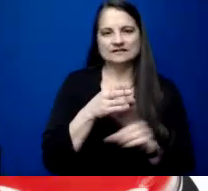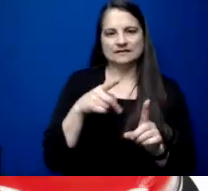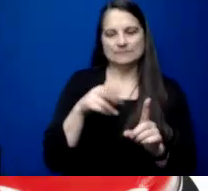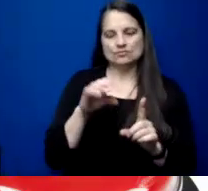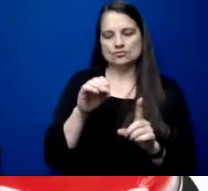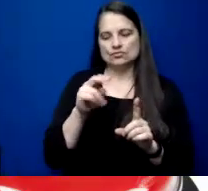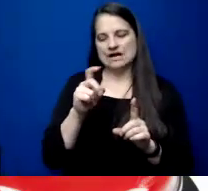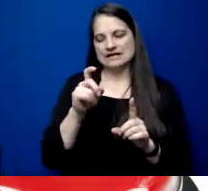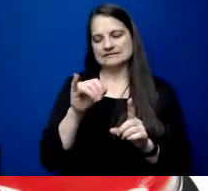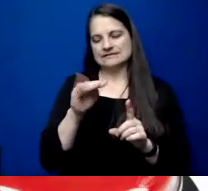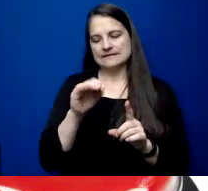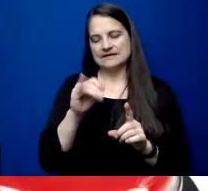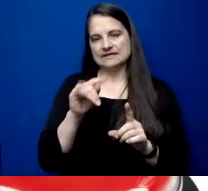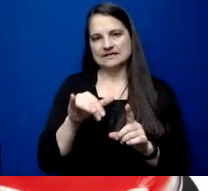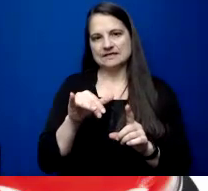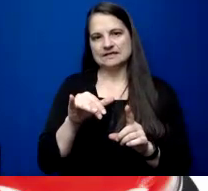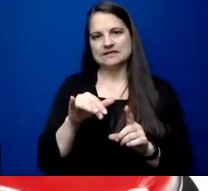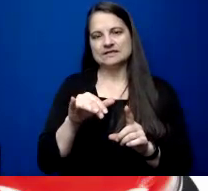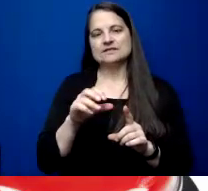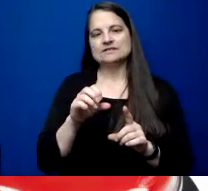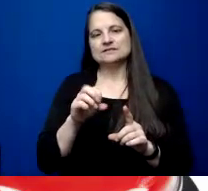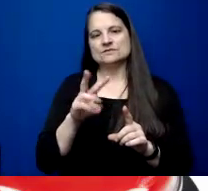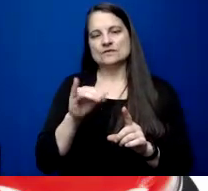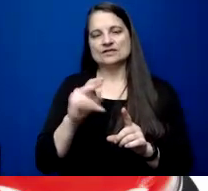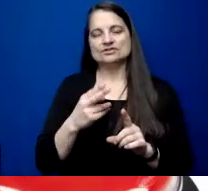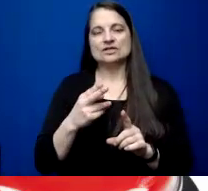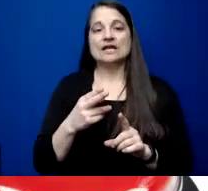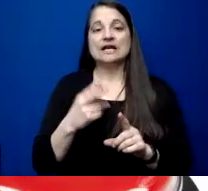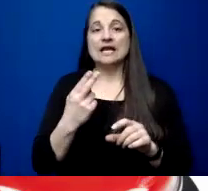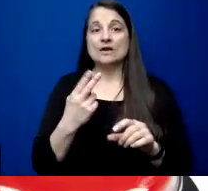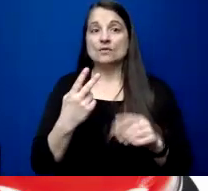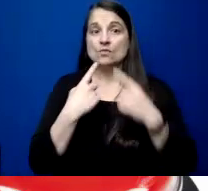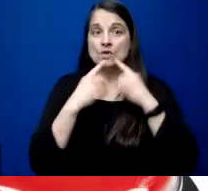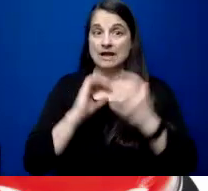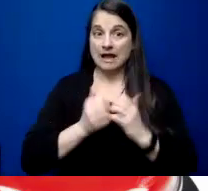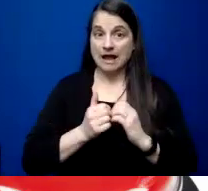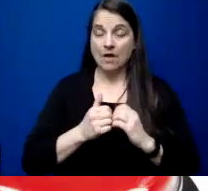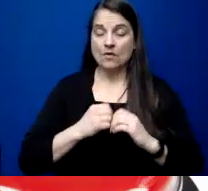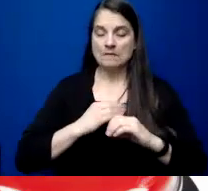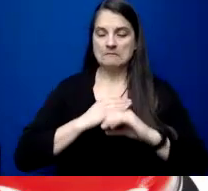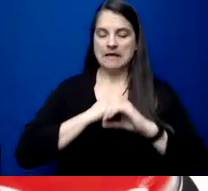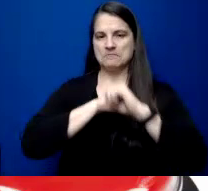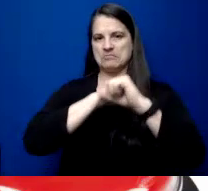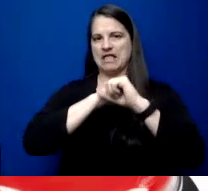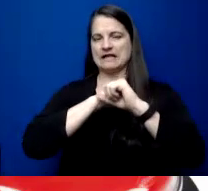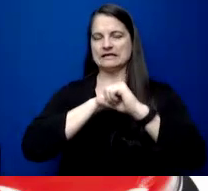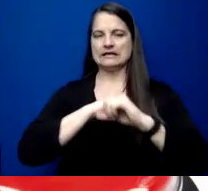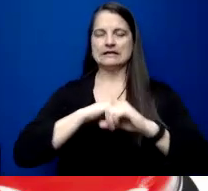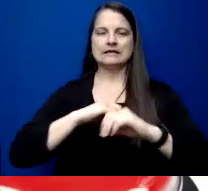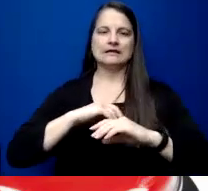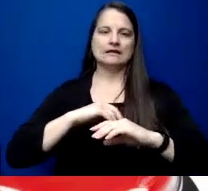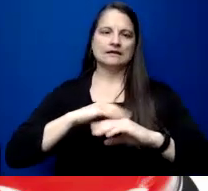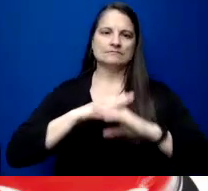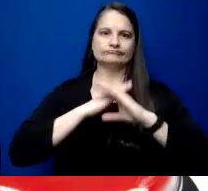by blocking out the light. So you don't actually have to press or